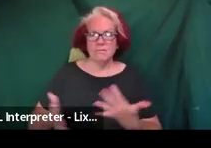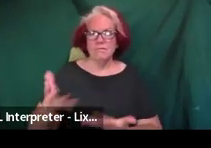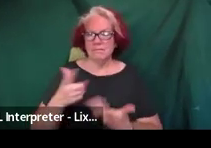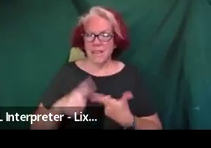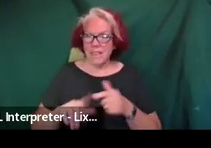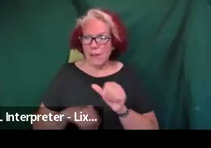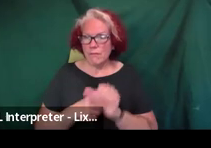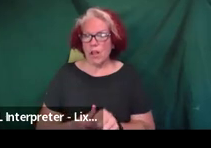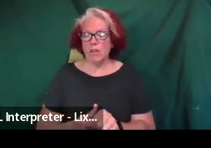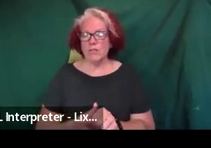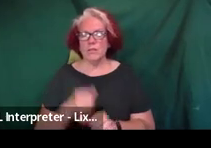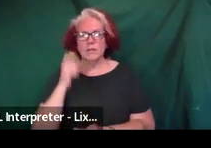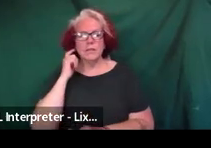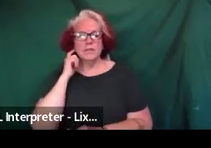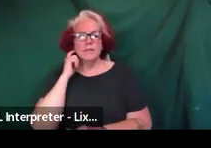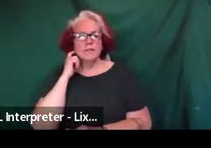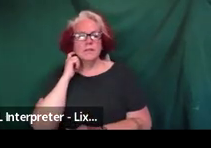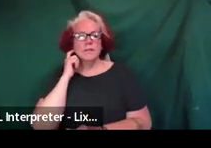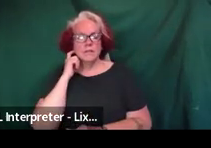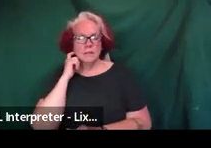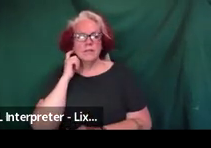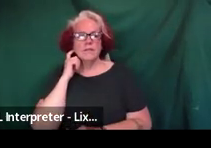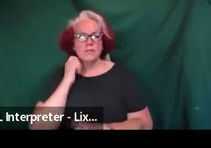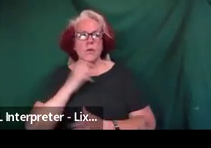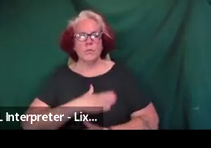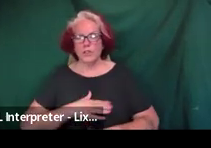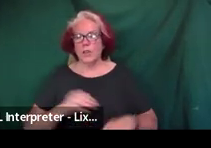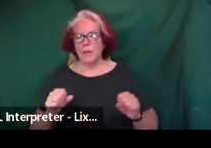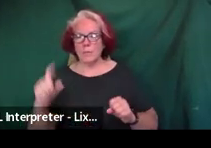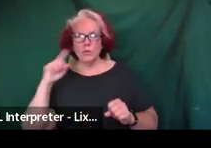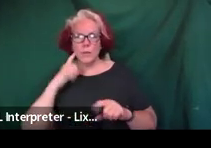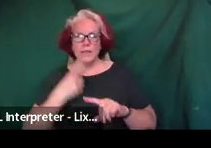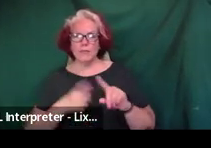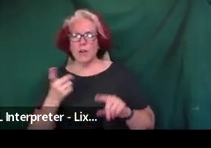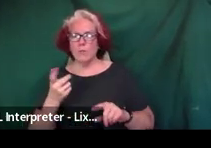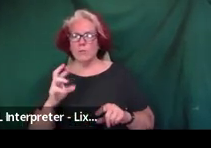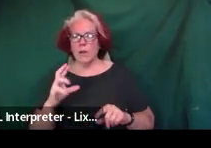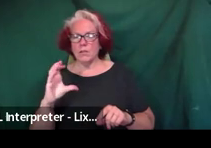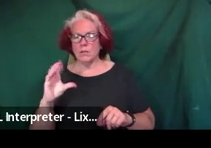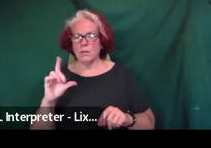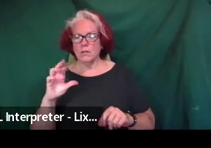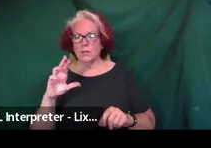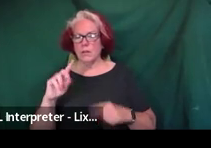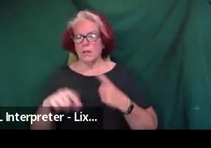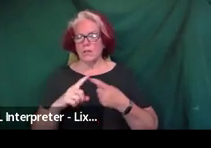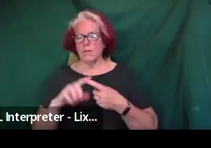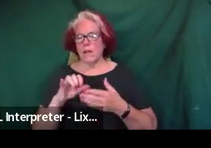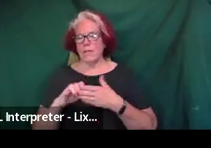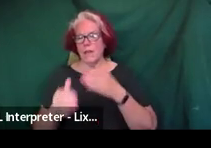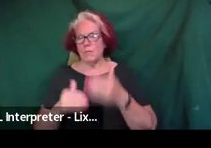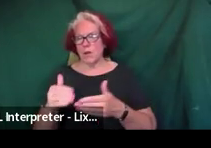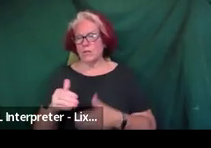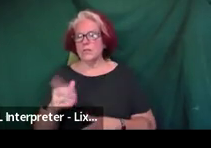to. So I appreciate being able to hear from Dr. Clark around that progress and Dr. Huntoon,